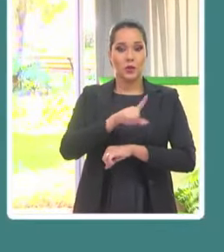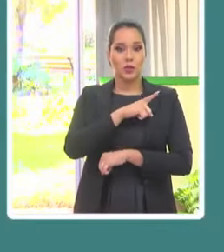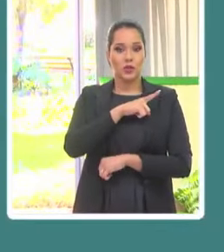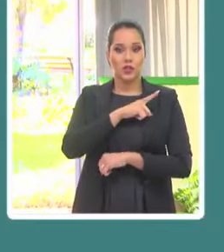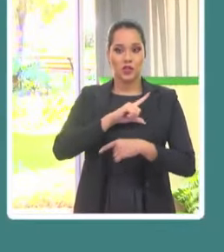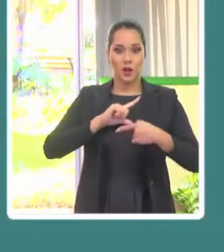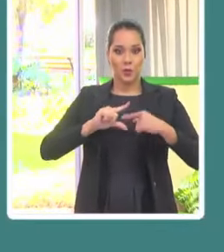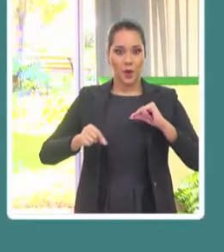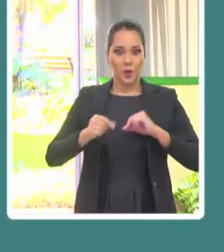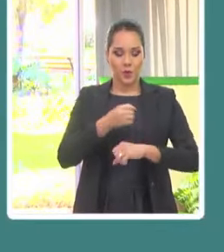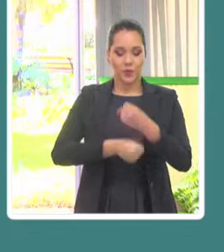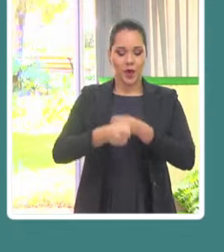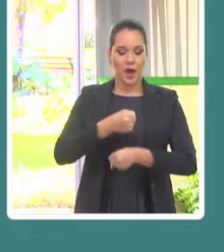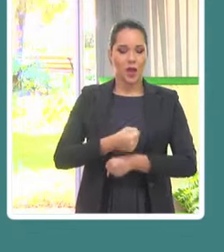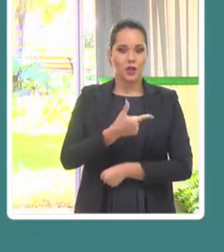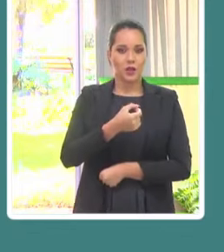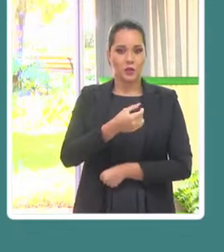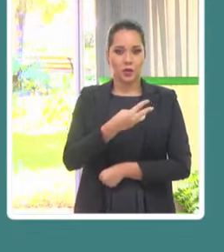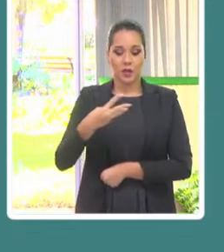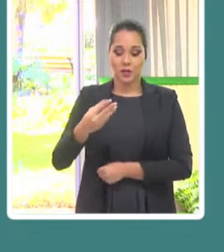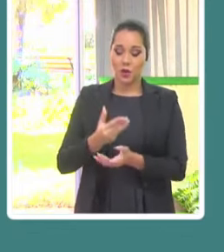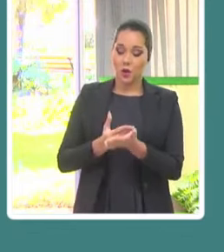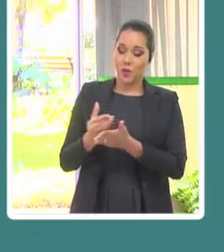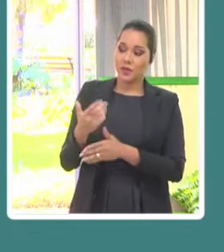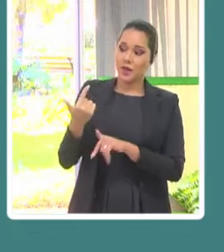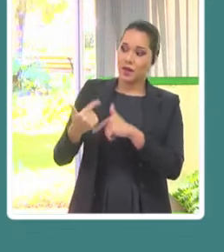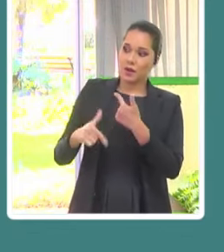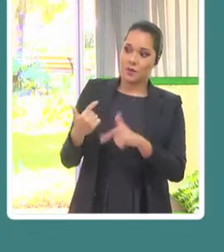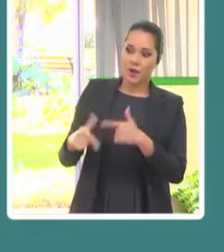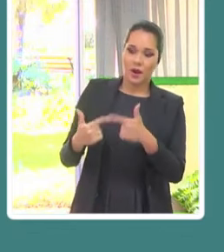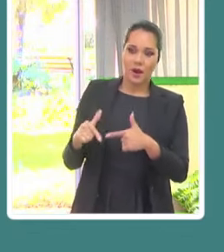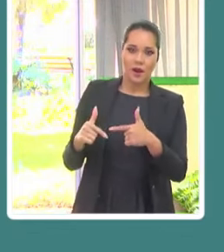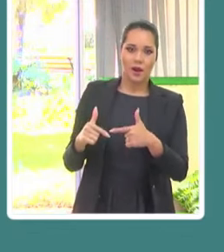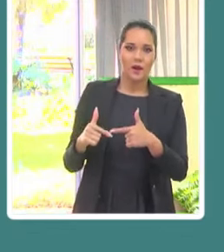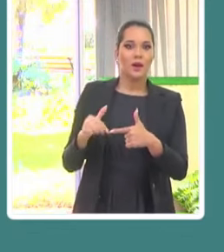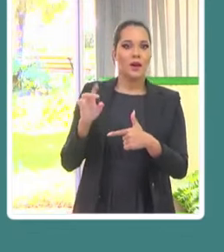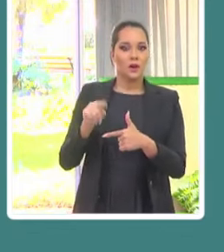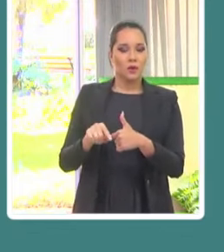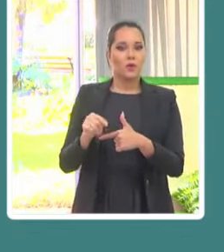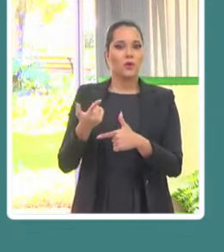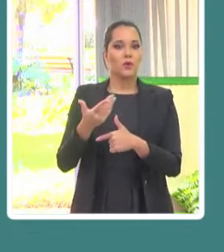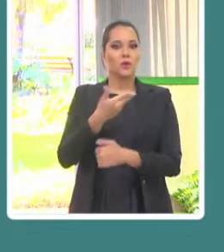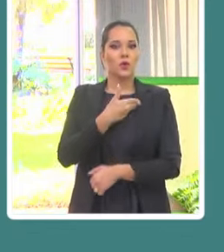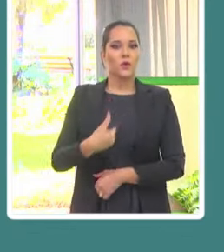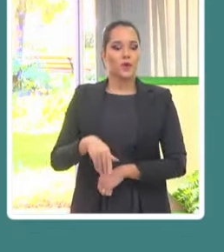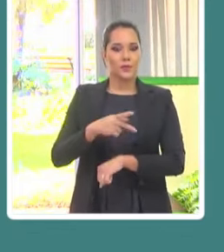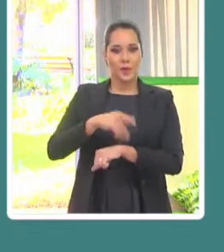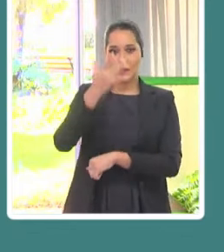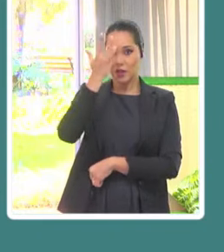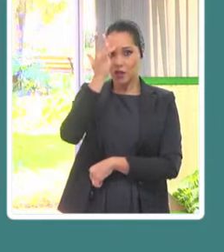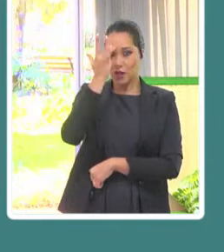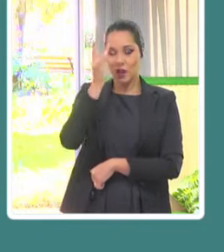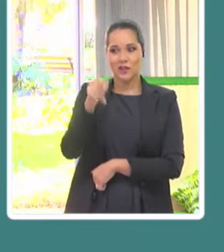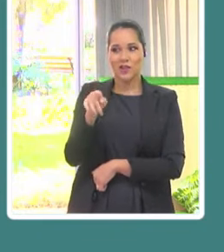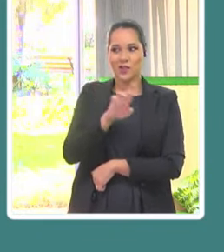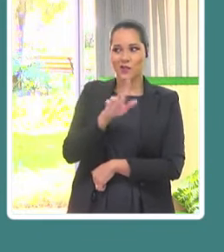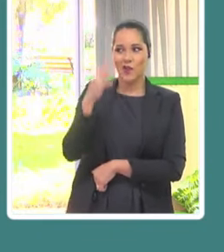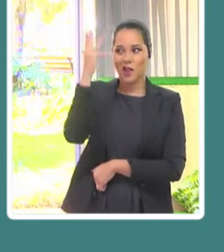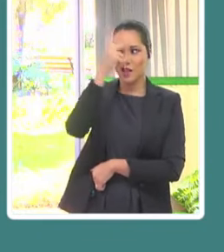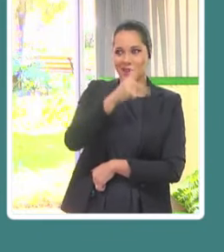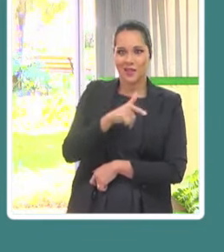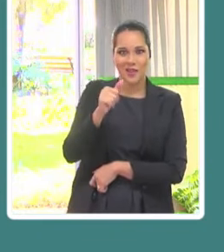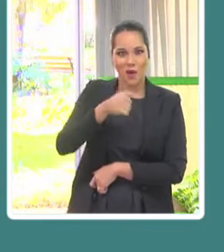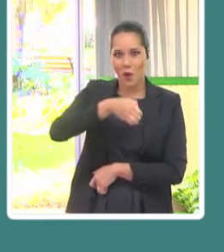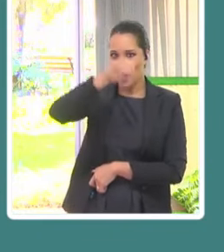2003, I started working with India's government think tank, like enough, but not as beautiful. By the way, this is one of the most